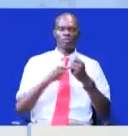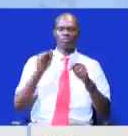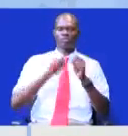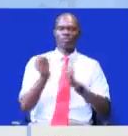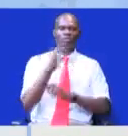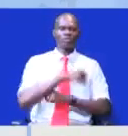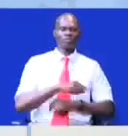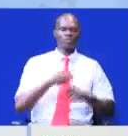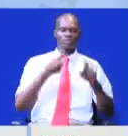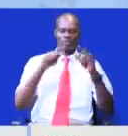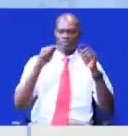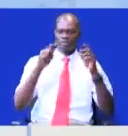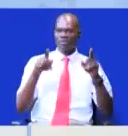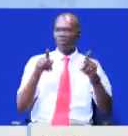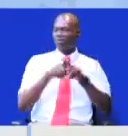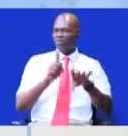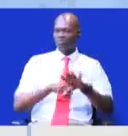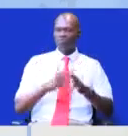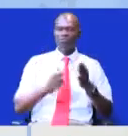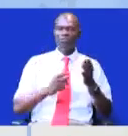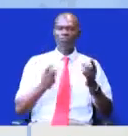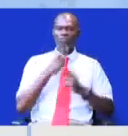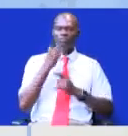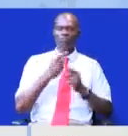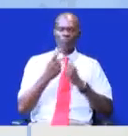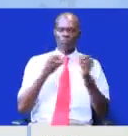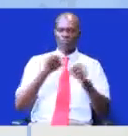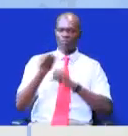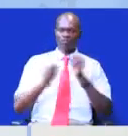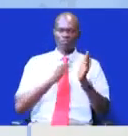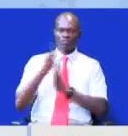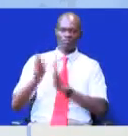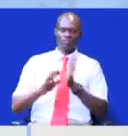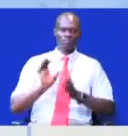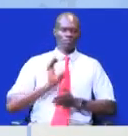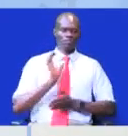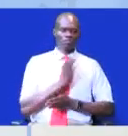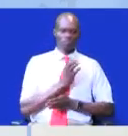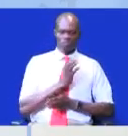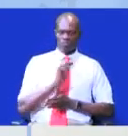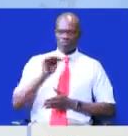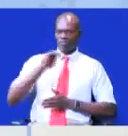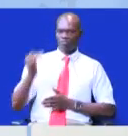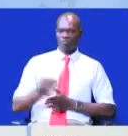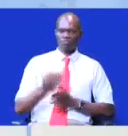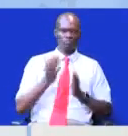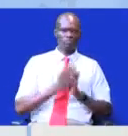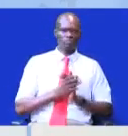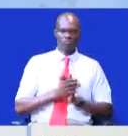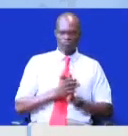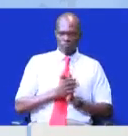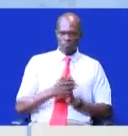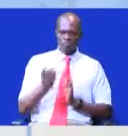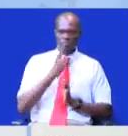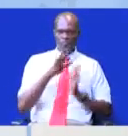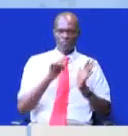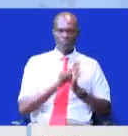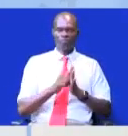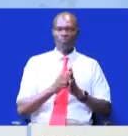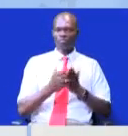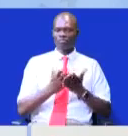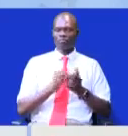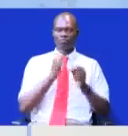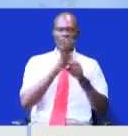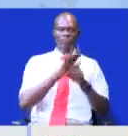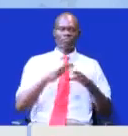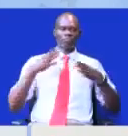Kane oloso e wi ikruok mano ma bende oseketi, kamisona mano mawuok e kaunti ma Kisumu kae ne olero ni kata ne osingo